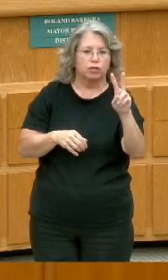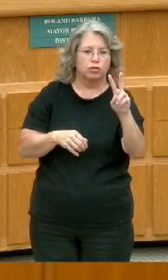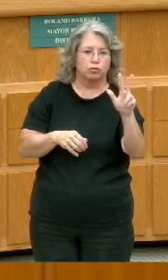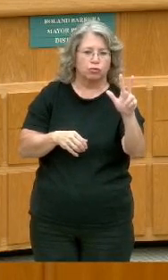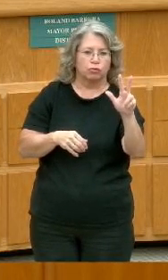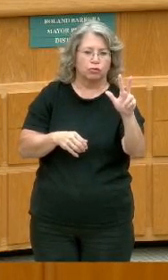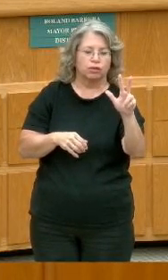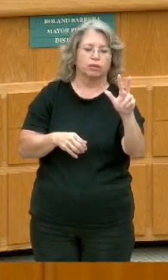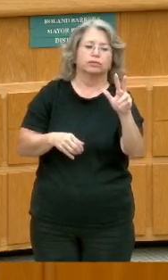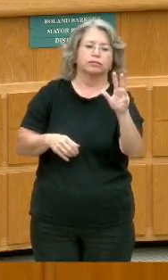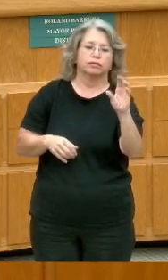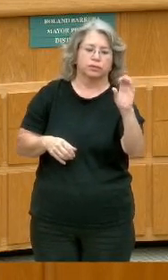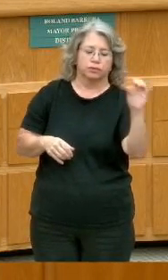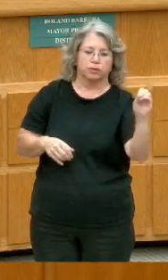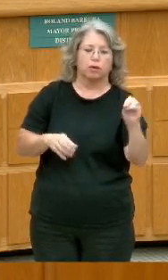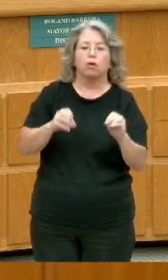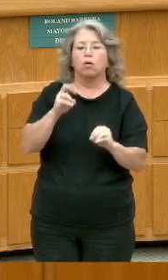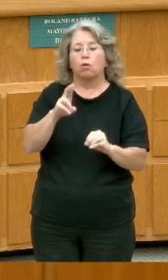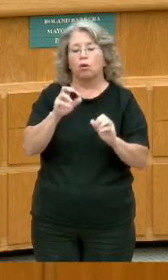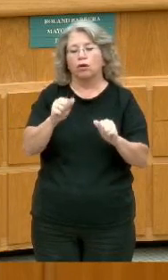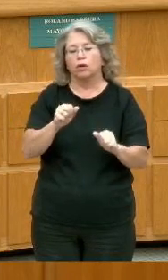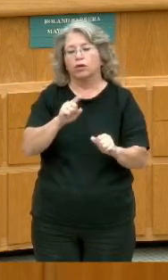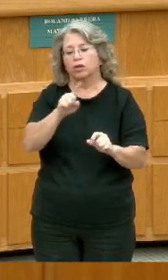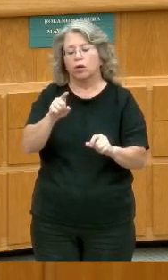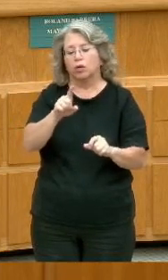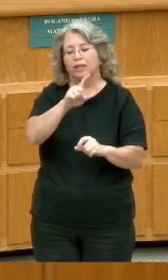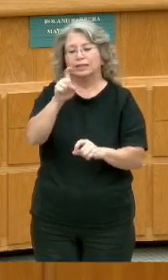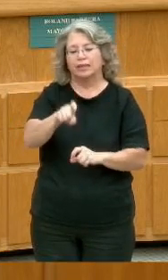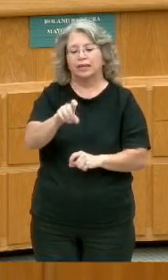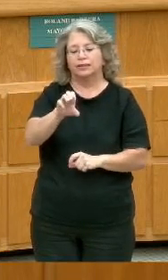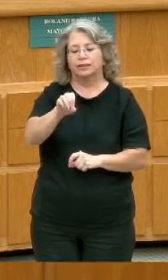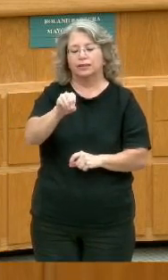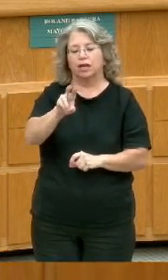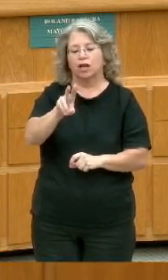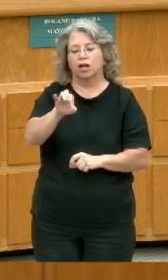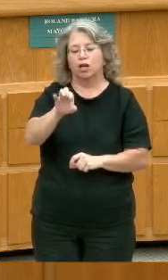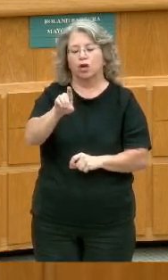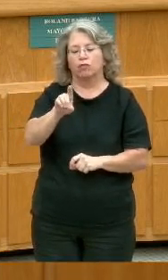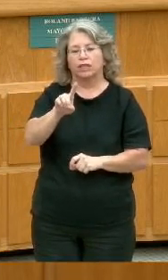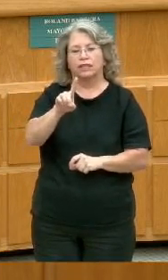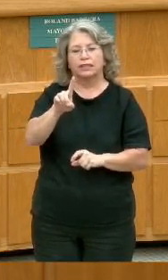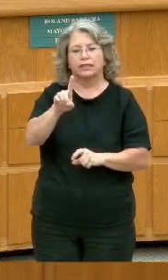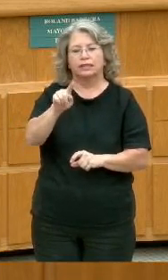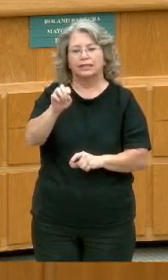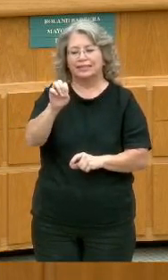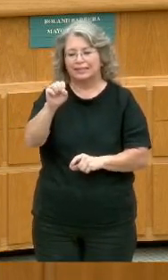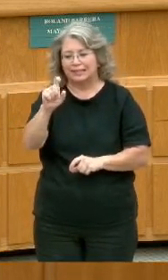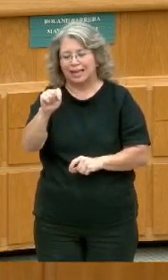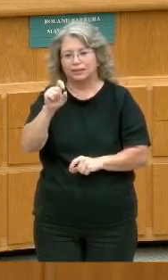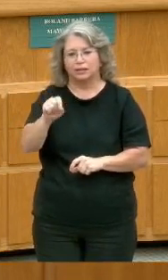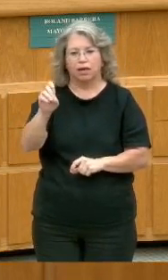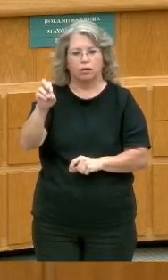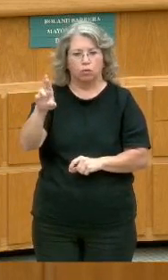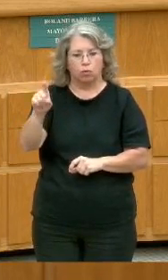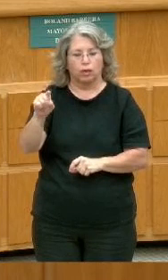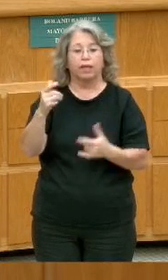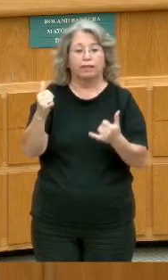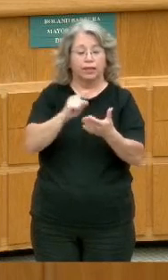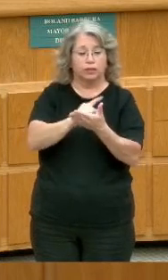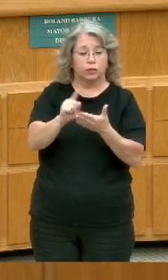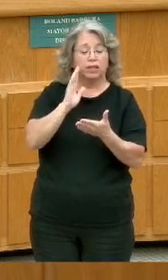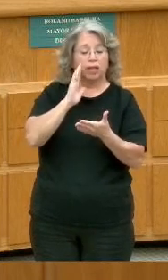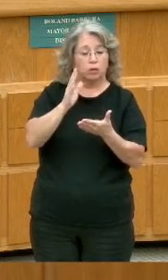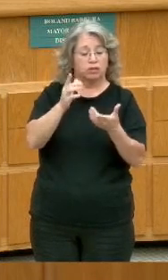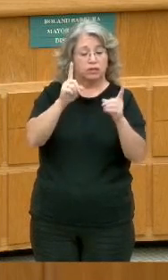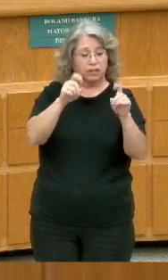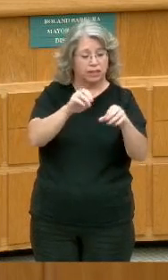512-883-2400, or you can visit texascovidtest.org. This week, they will be testing not only in Robstown, as